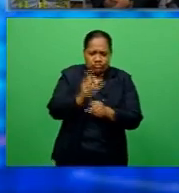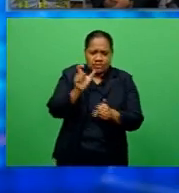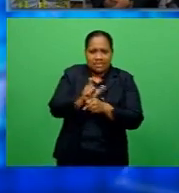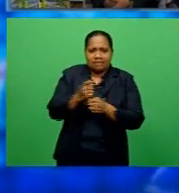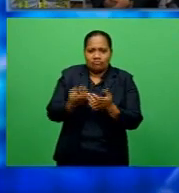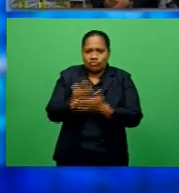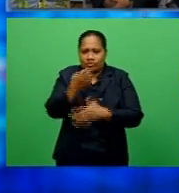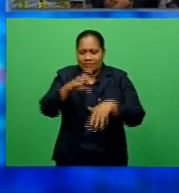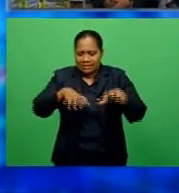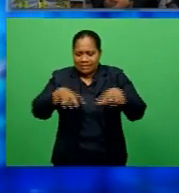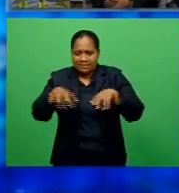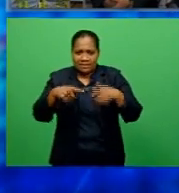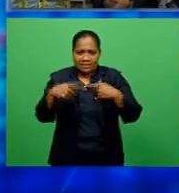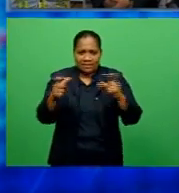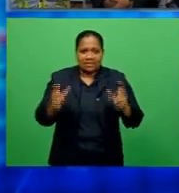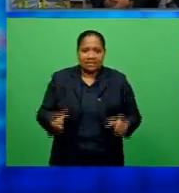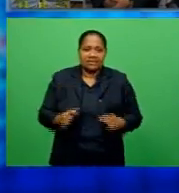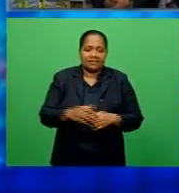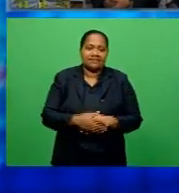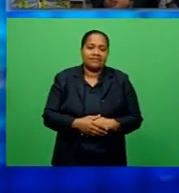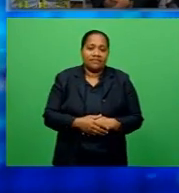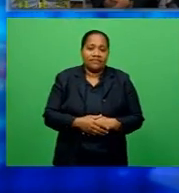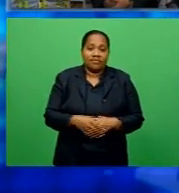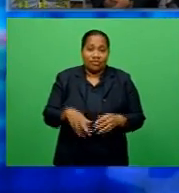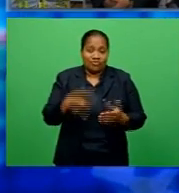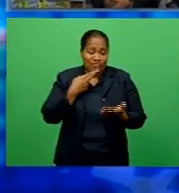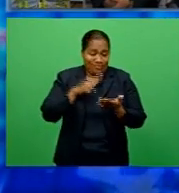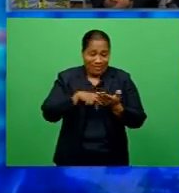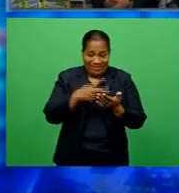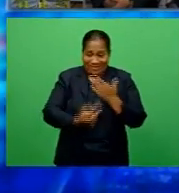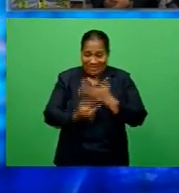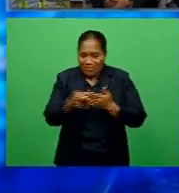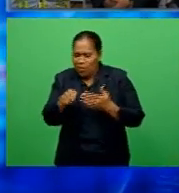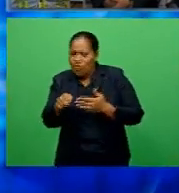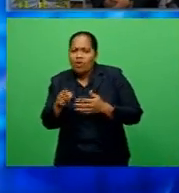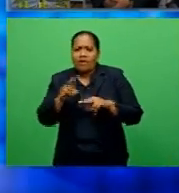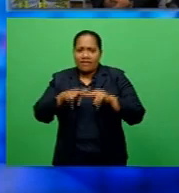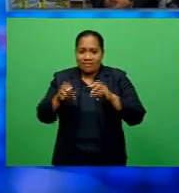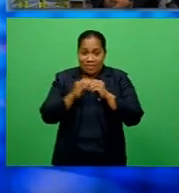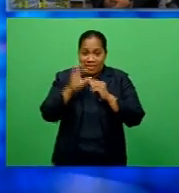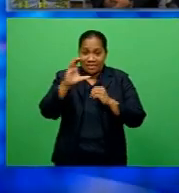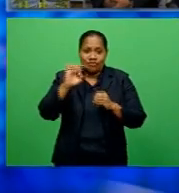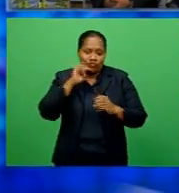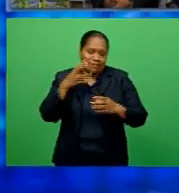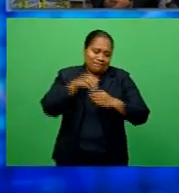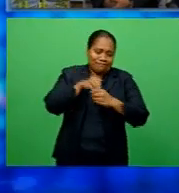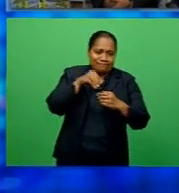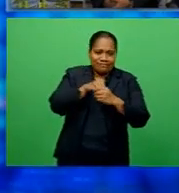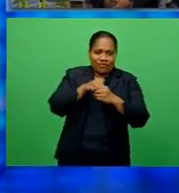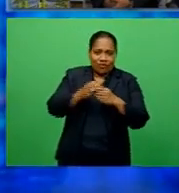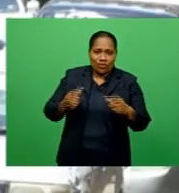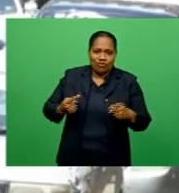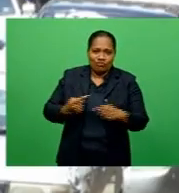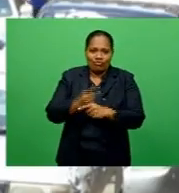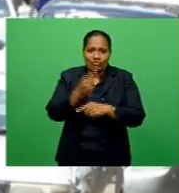the city. Saniana Boila reports the Fijian Broadcasting Corporation will also be part of the week-long event.